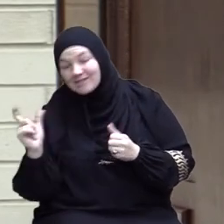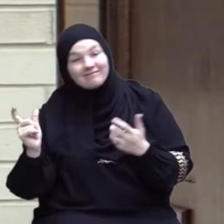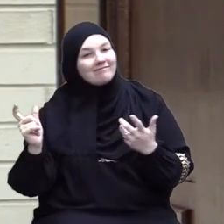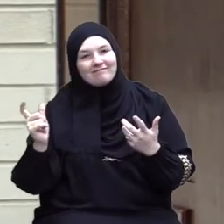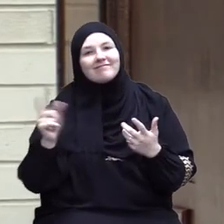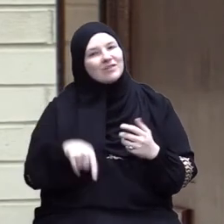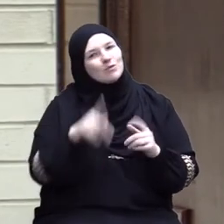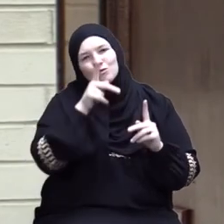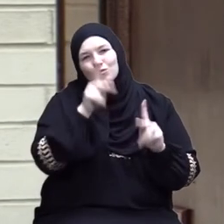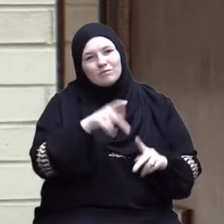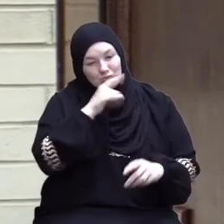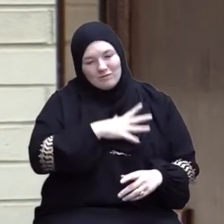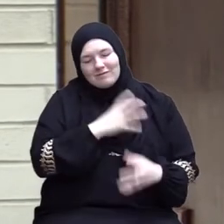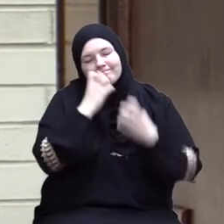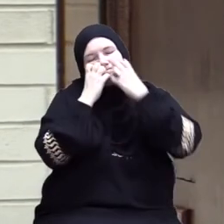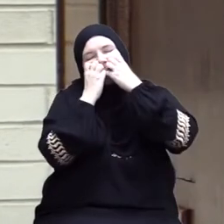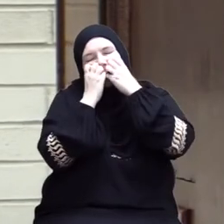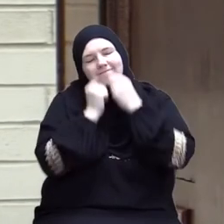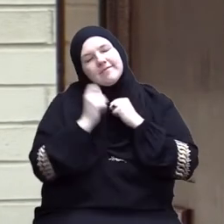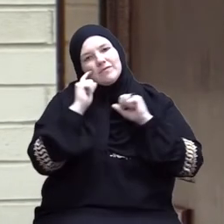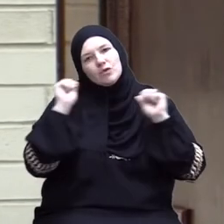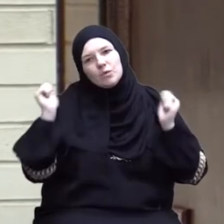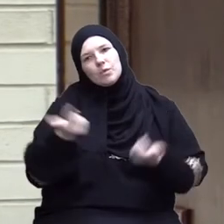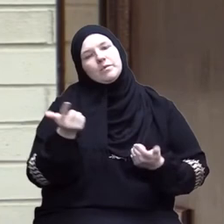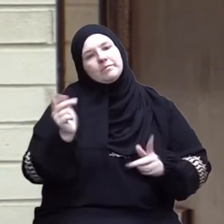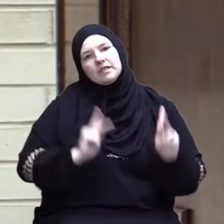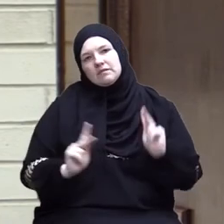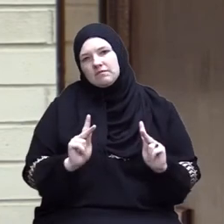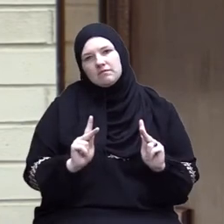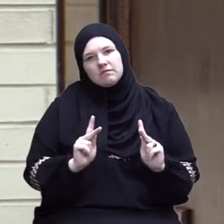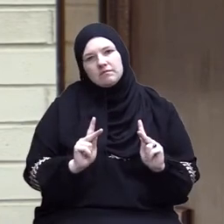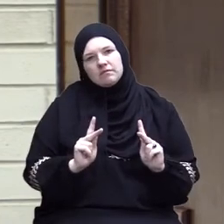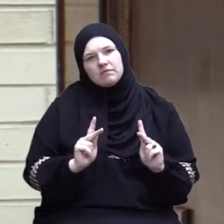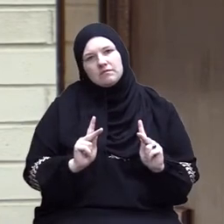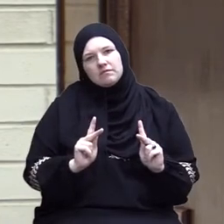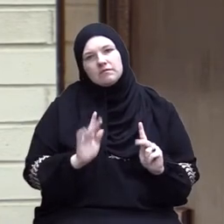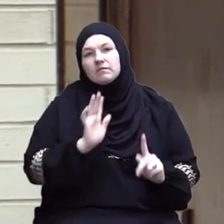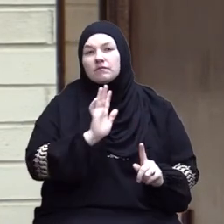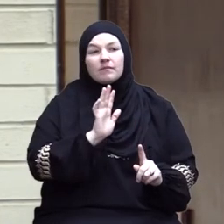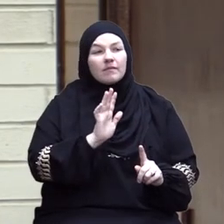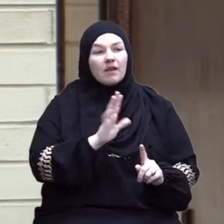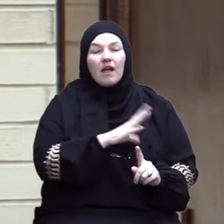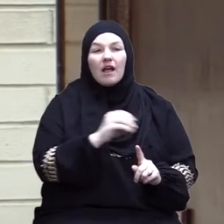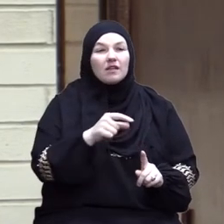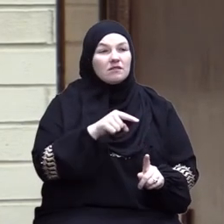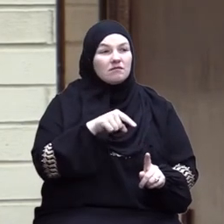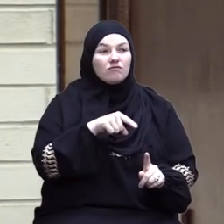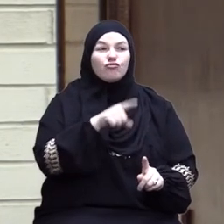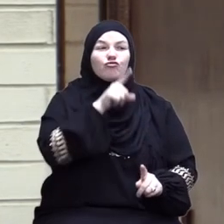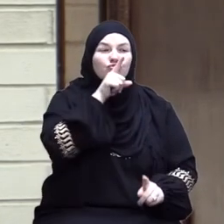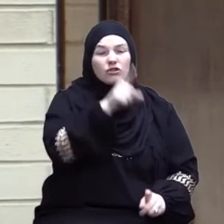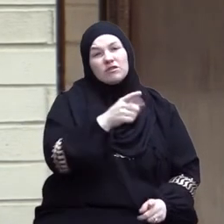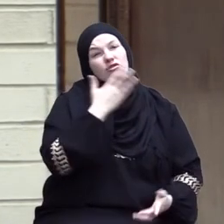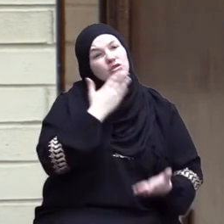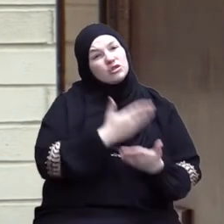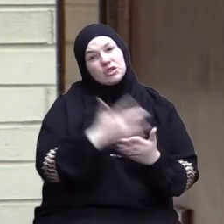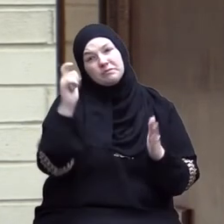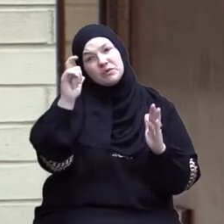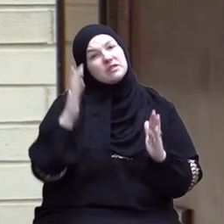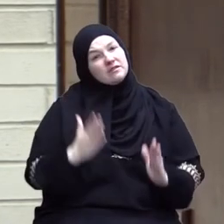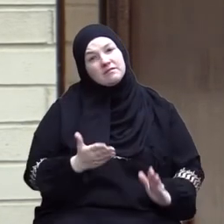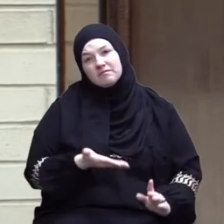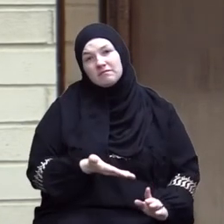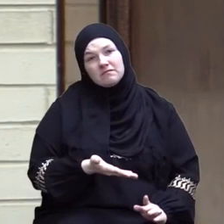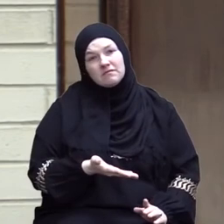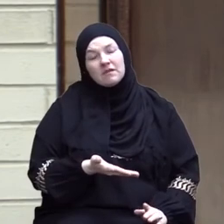non-Muslim, she cared for you. She was a very, very, very much, as much Muslim as anyone